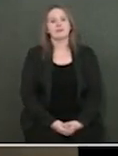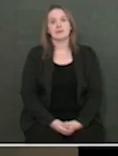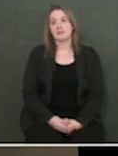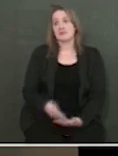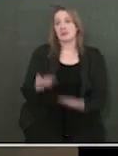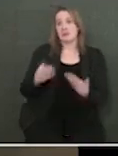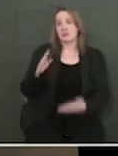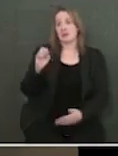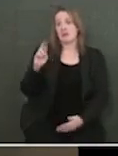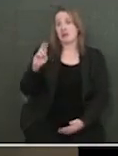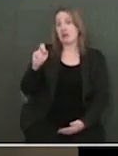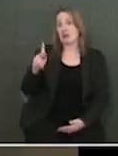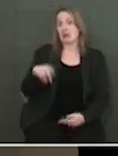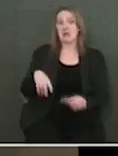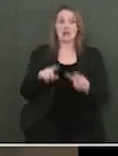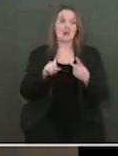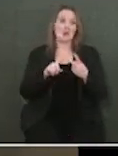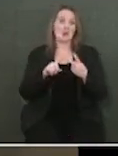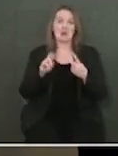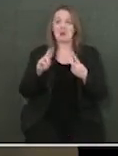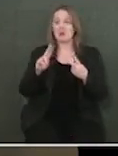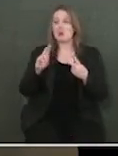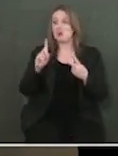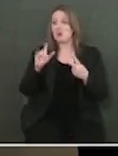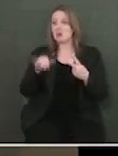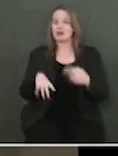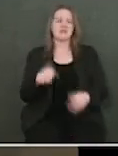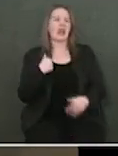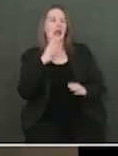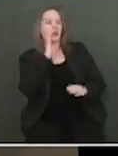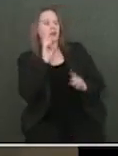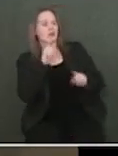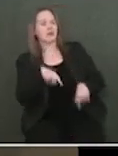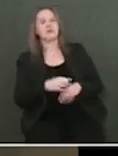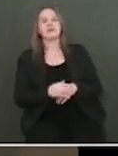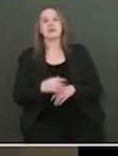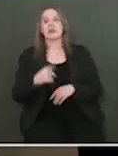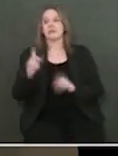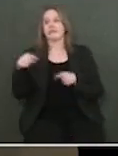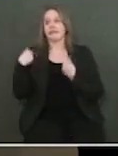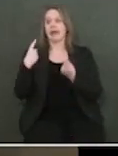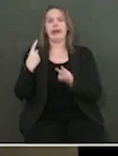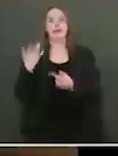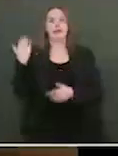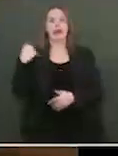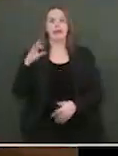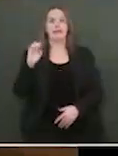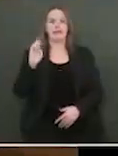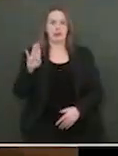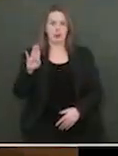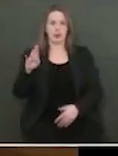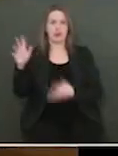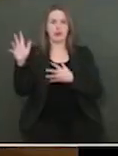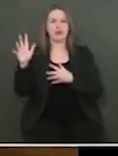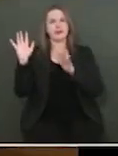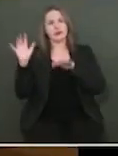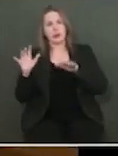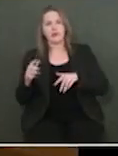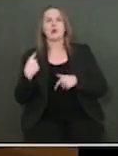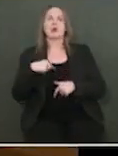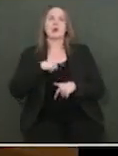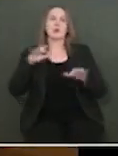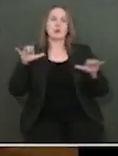Maybe Eric or Rudy. Yeah, I'll answer that. We since last February storm, we put in place a